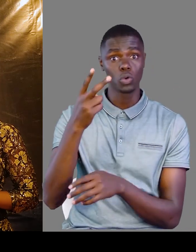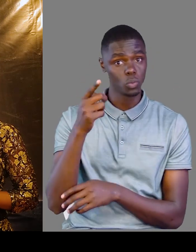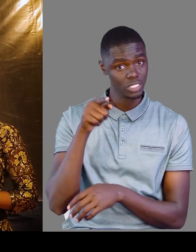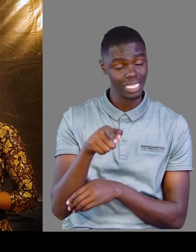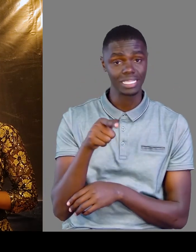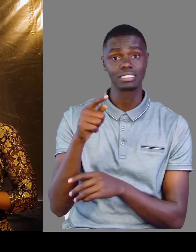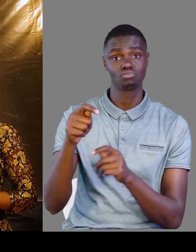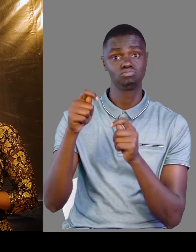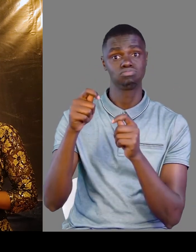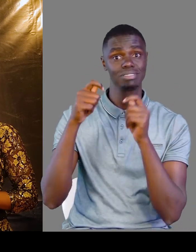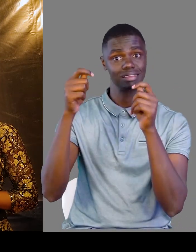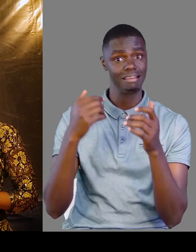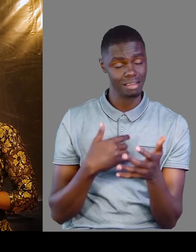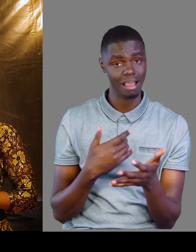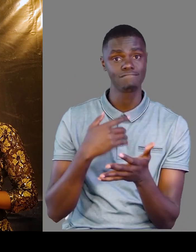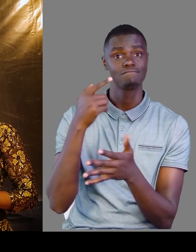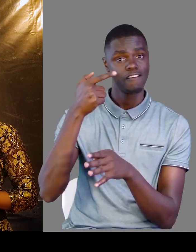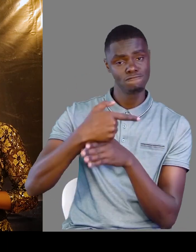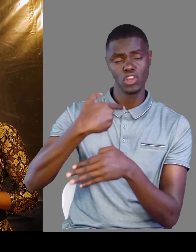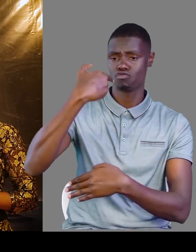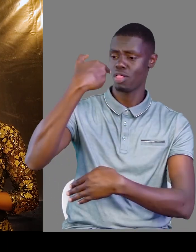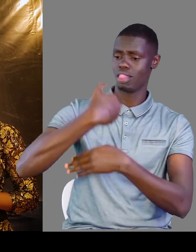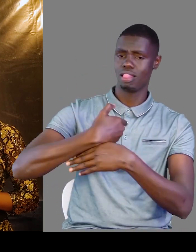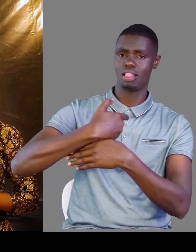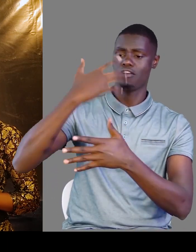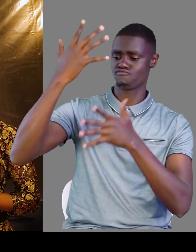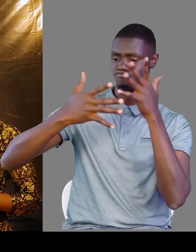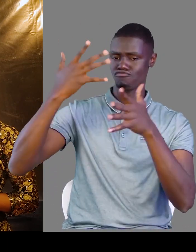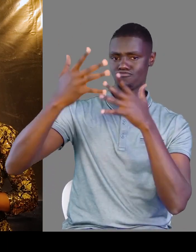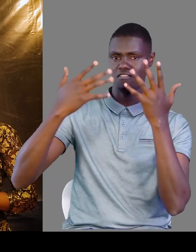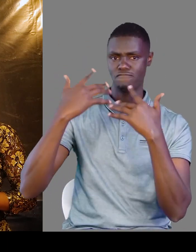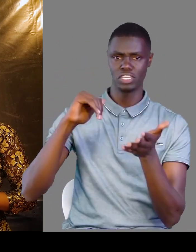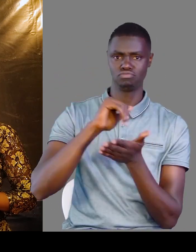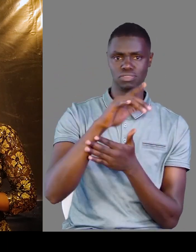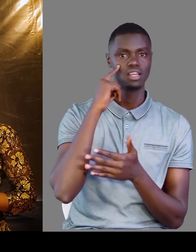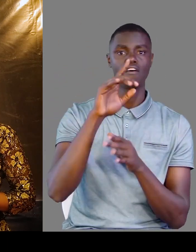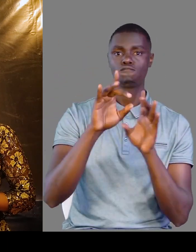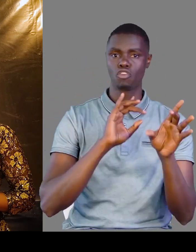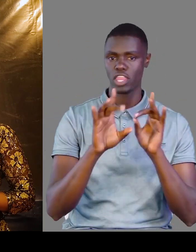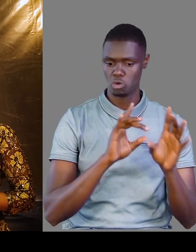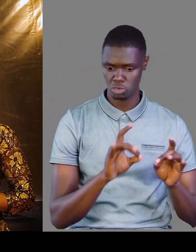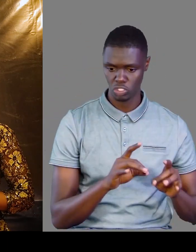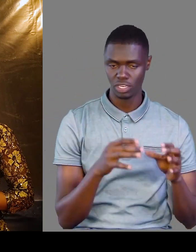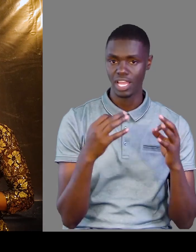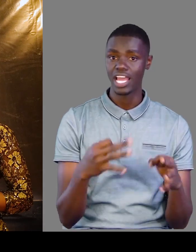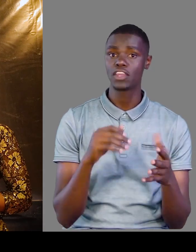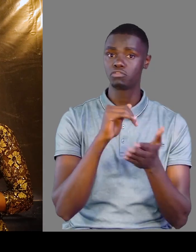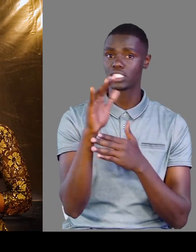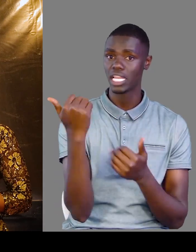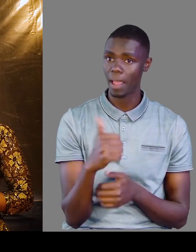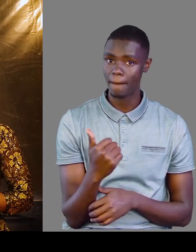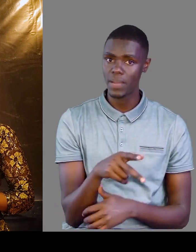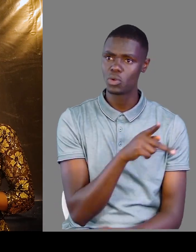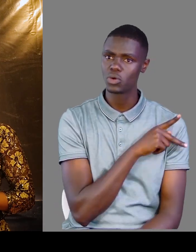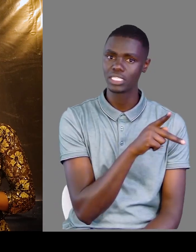a person with disability or watching this channel, I hope you sent your video for the auditions. Na kama hujatuma, I hope Bwana Kizito, I hope Biggie and the